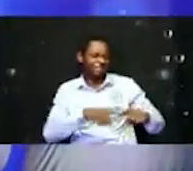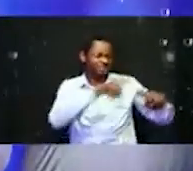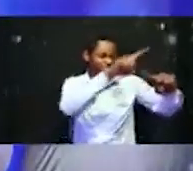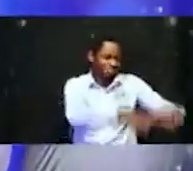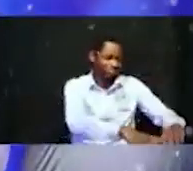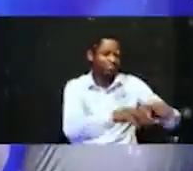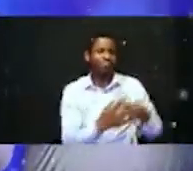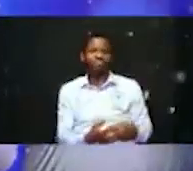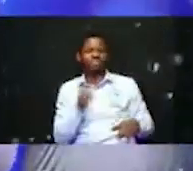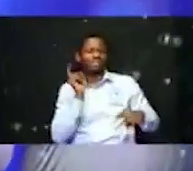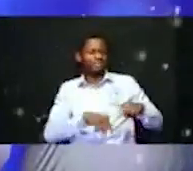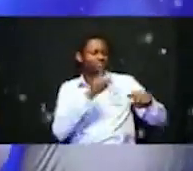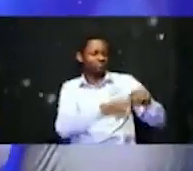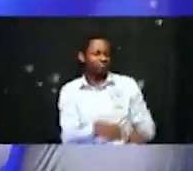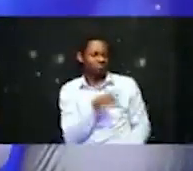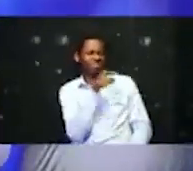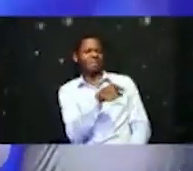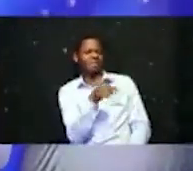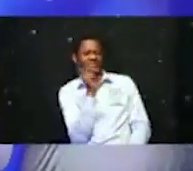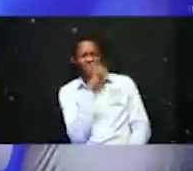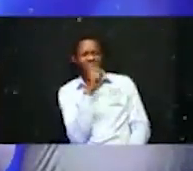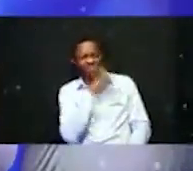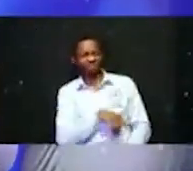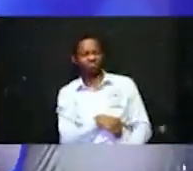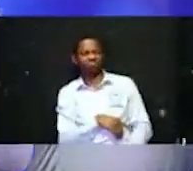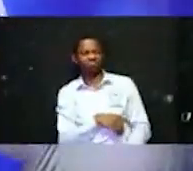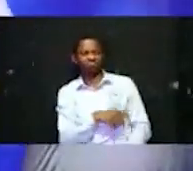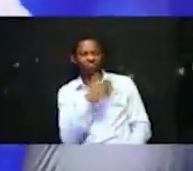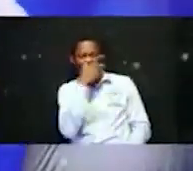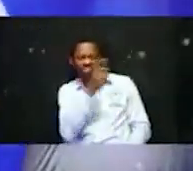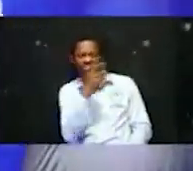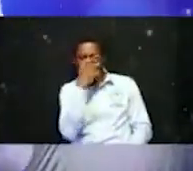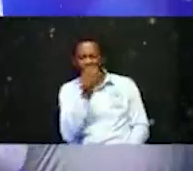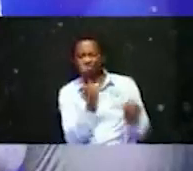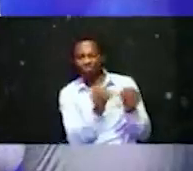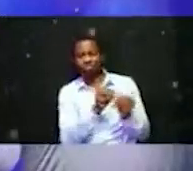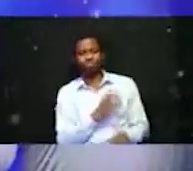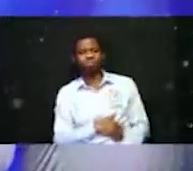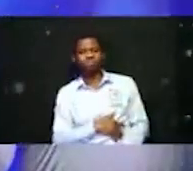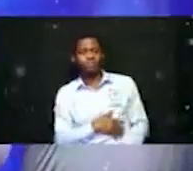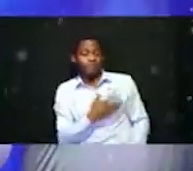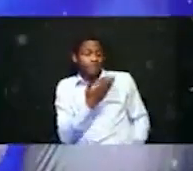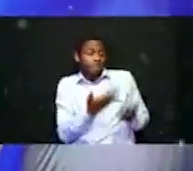The fellow is not genuine. No, you may have a position, but you may